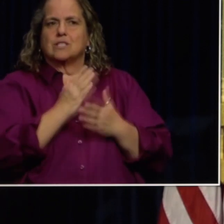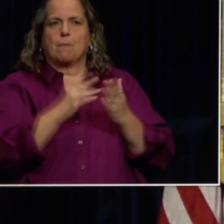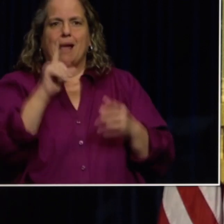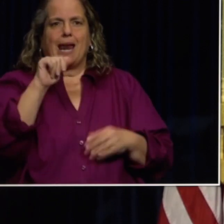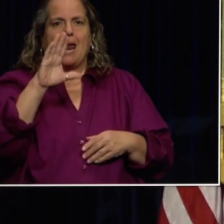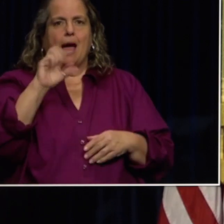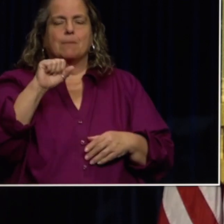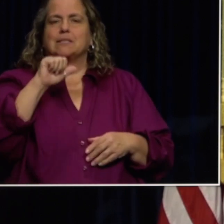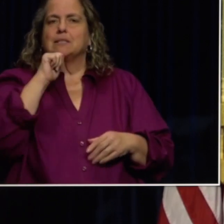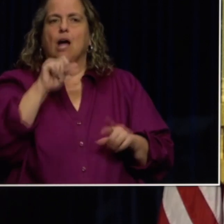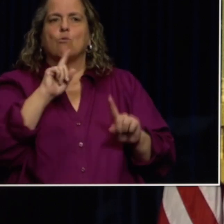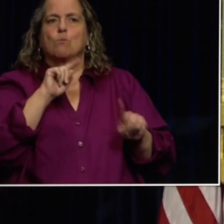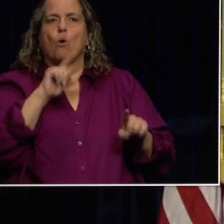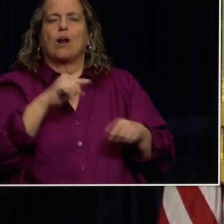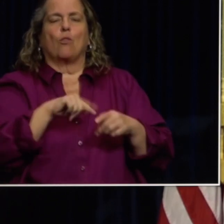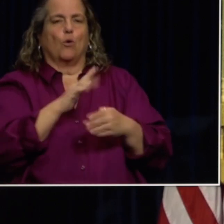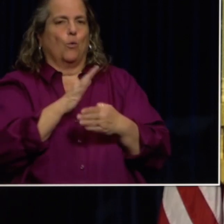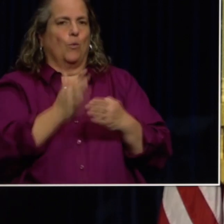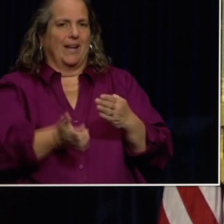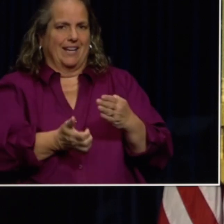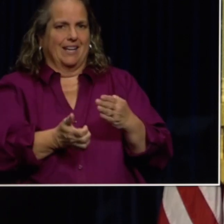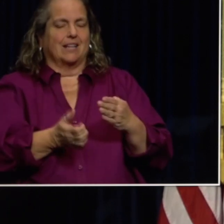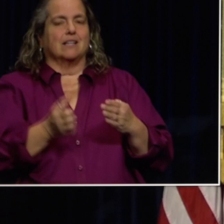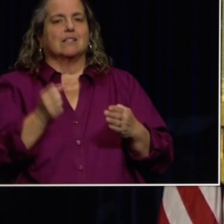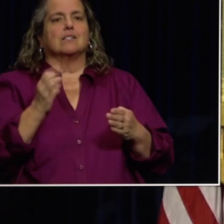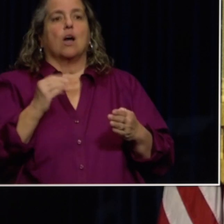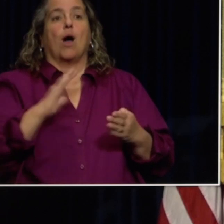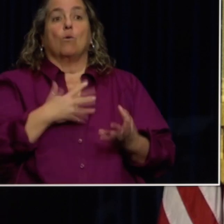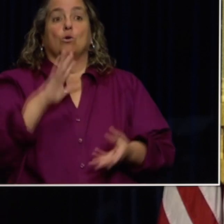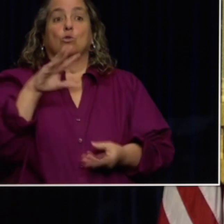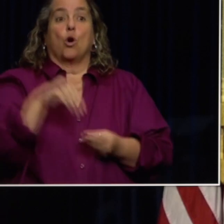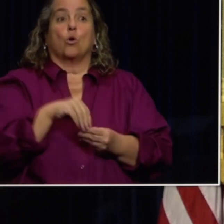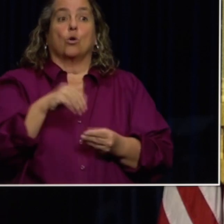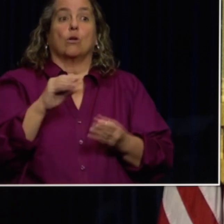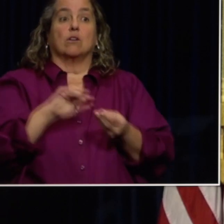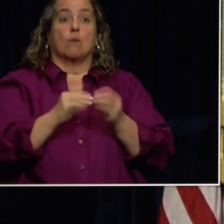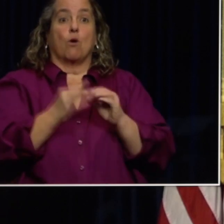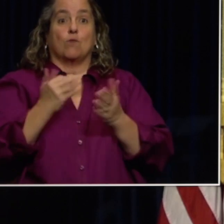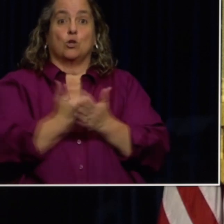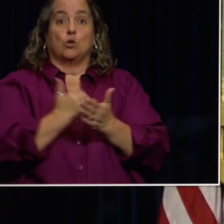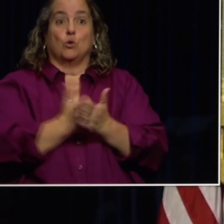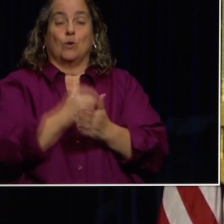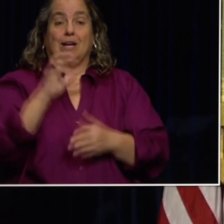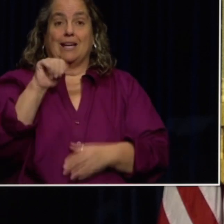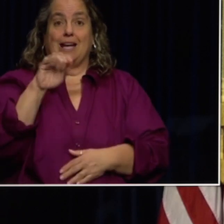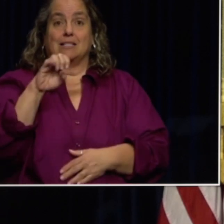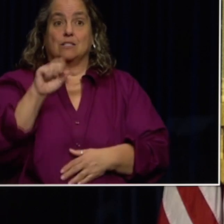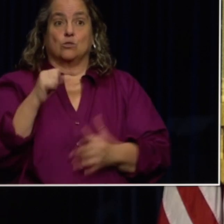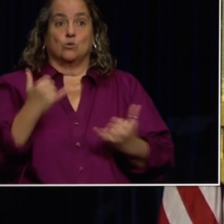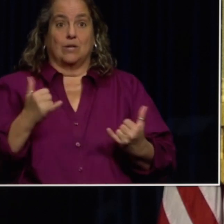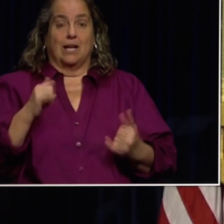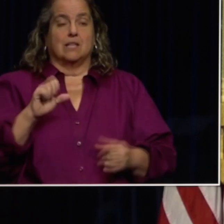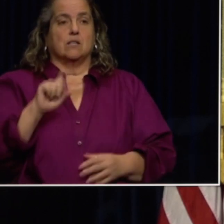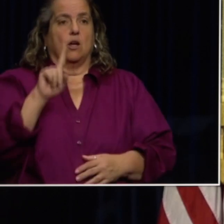not reporting over the weekend. So our total number of new cases today